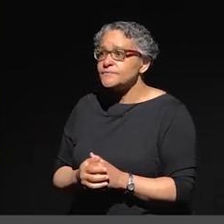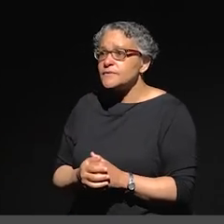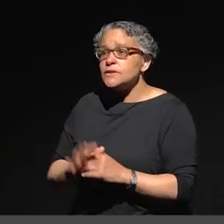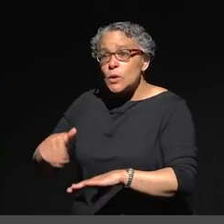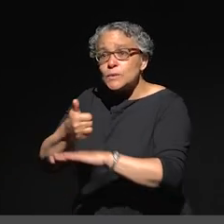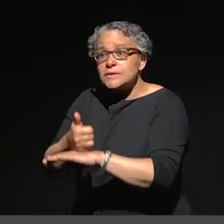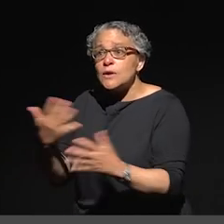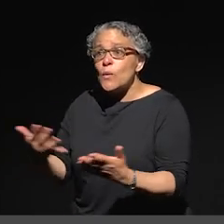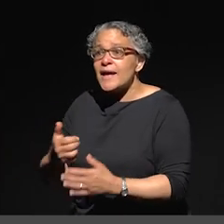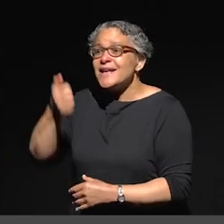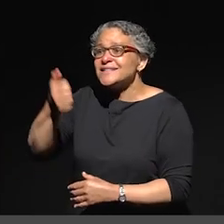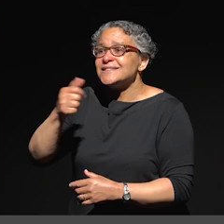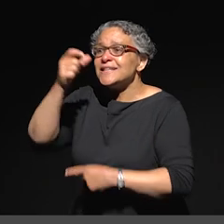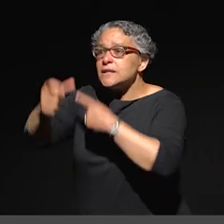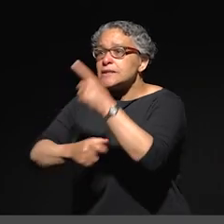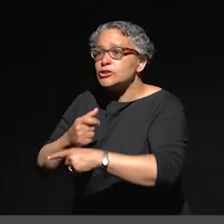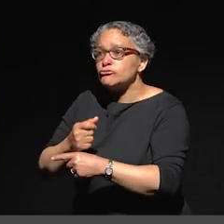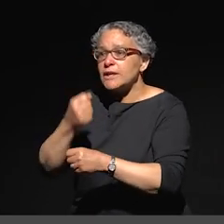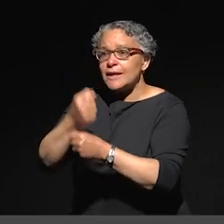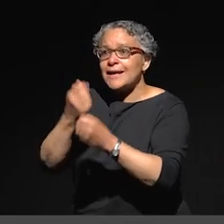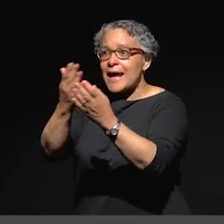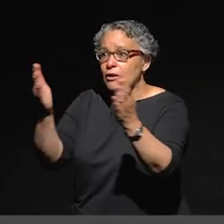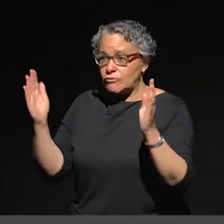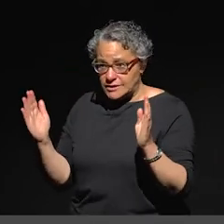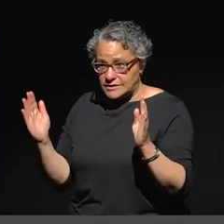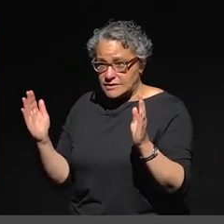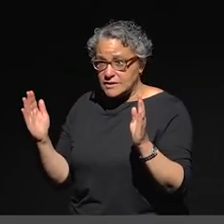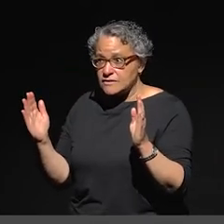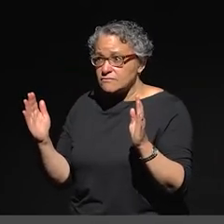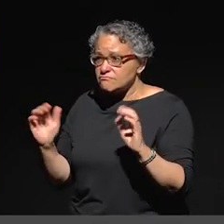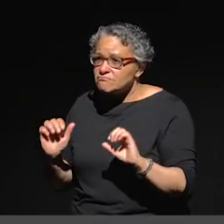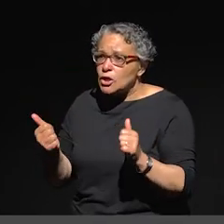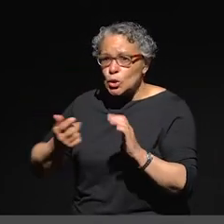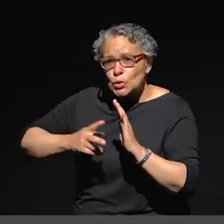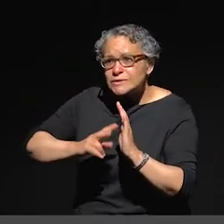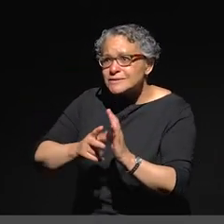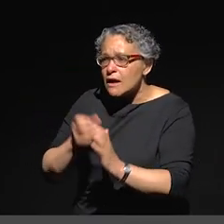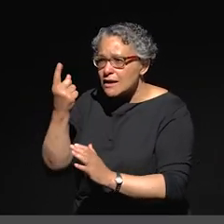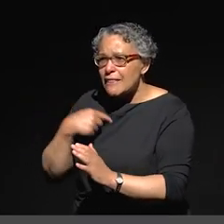in the 16th century galleries with a congenial design that I think